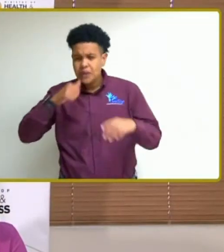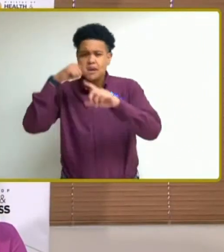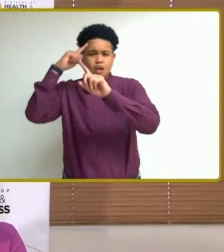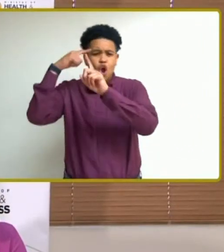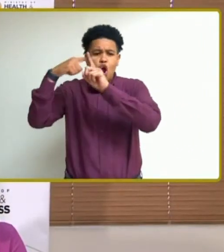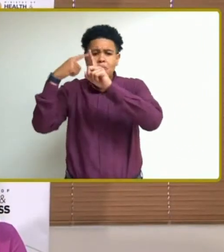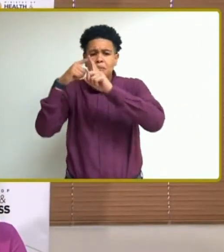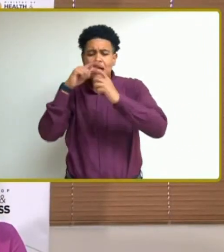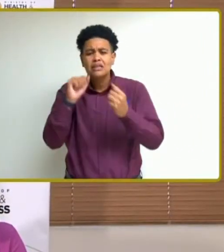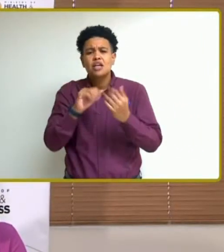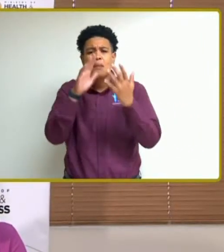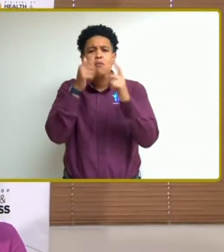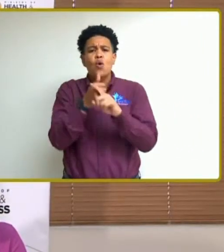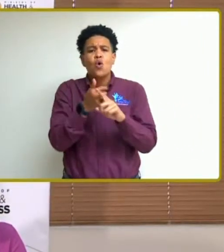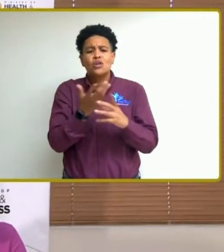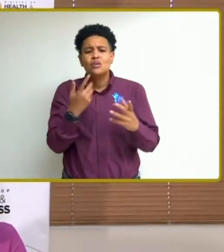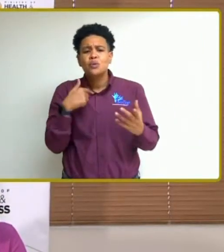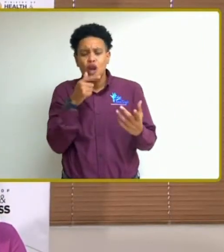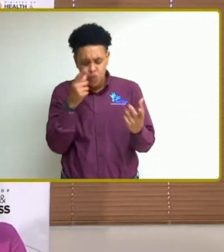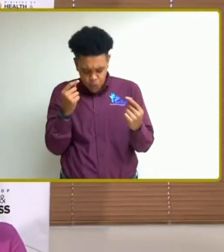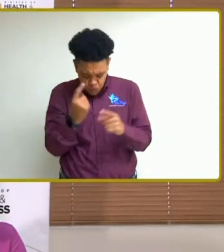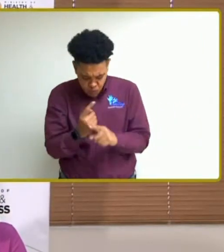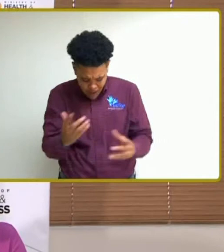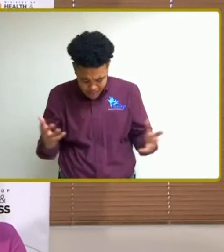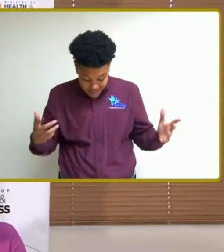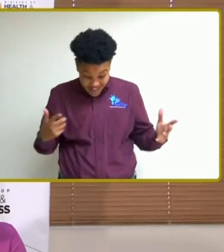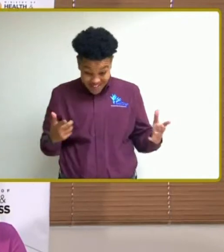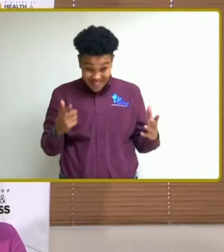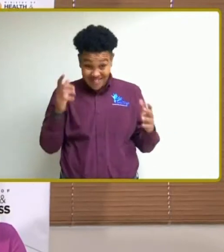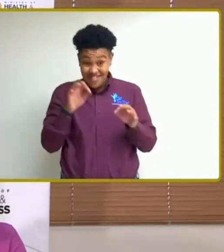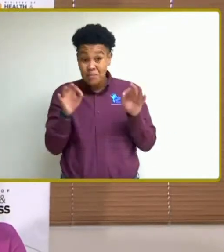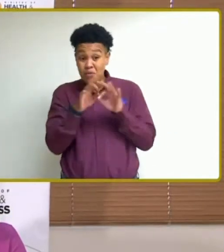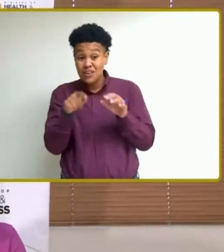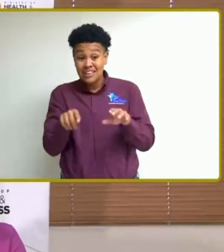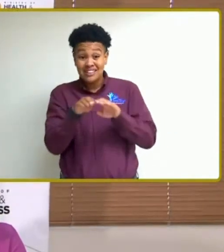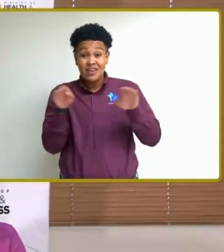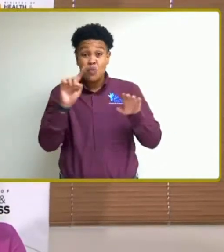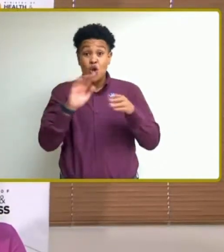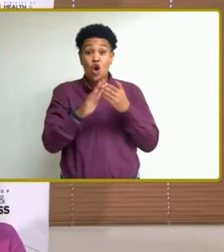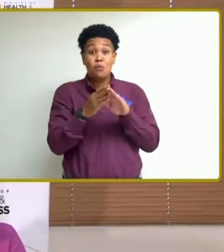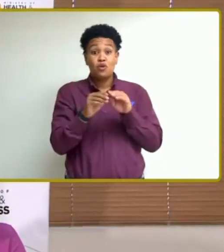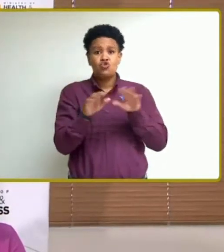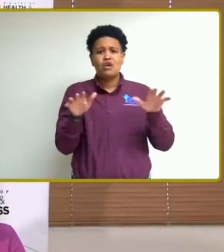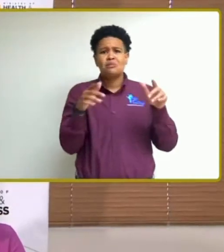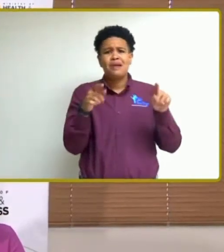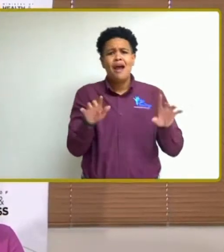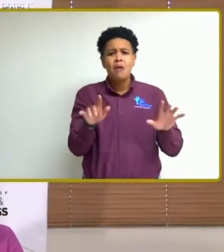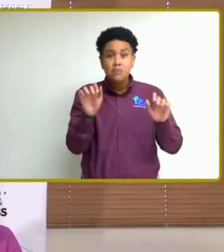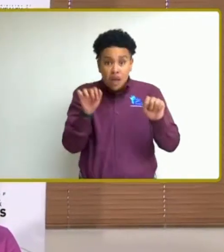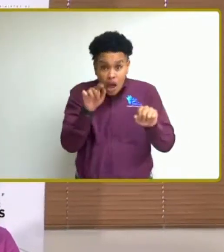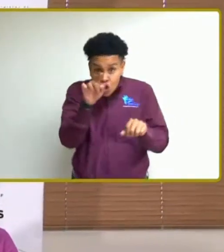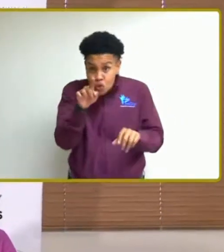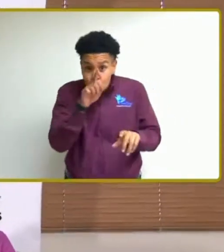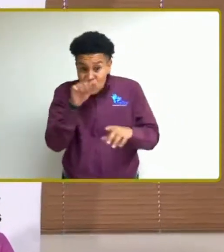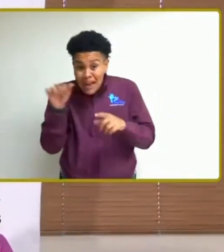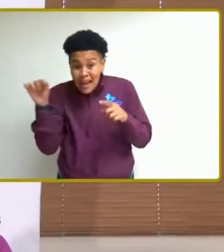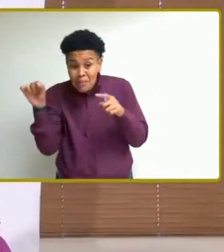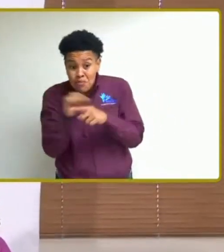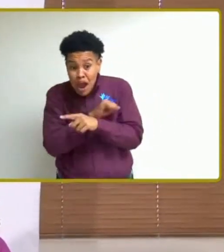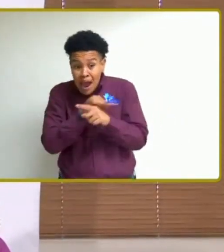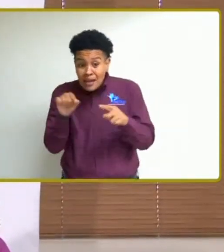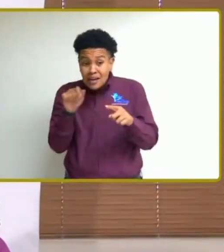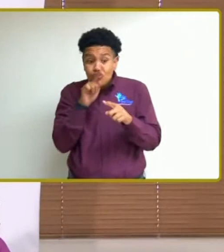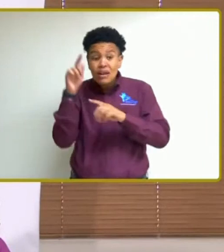of, you know, at this phase where you have the community transmission, can you practically